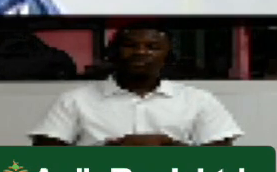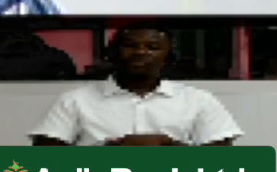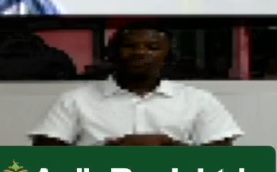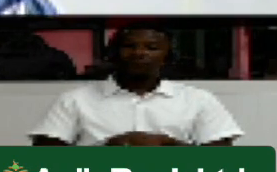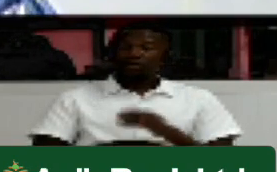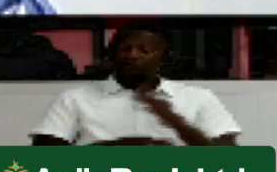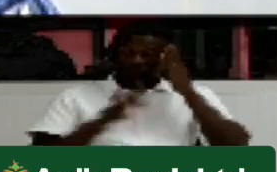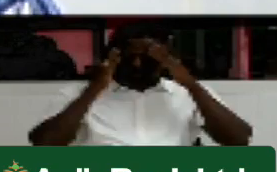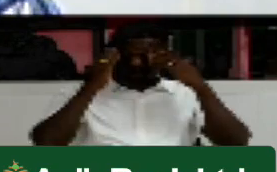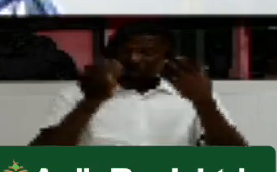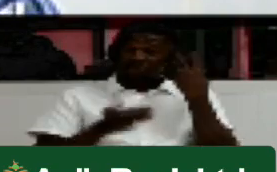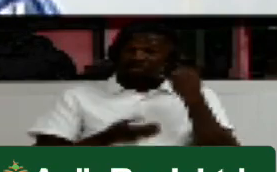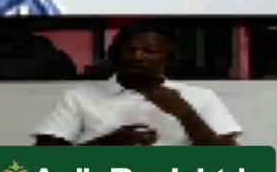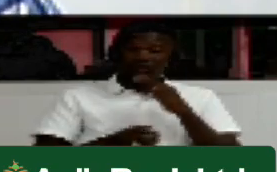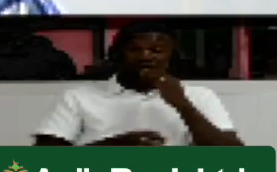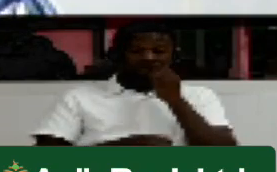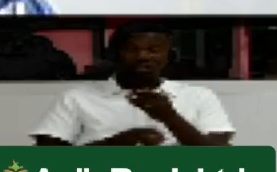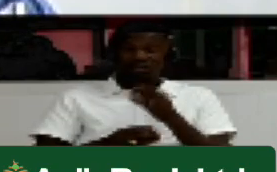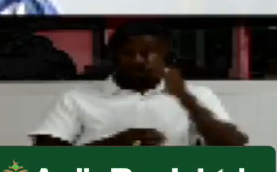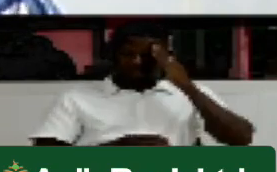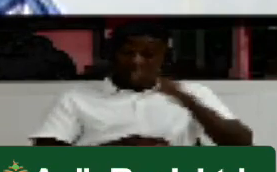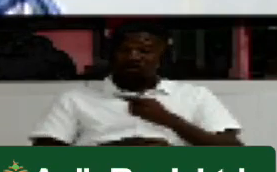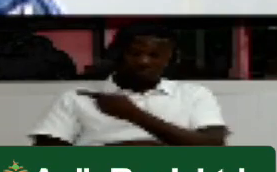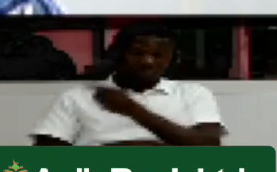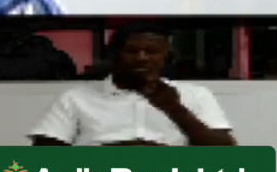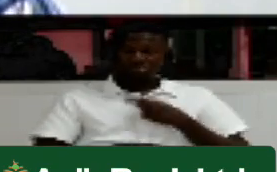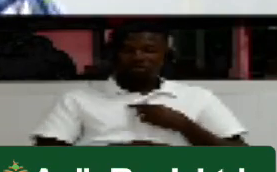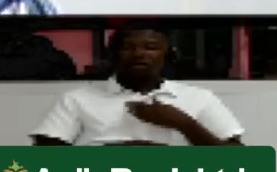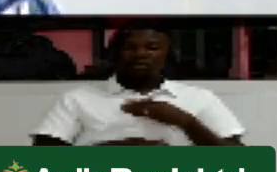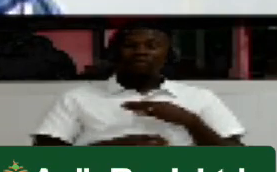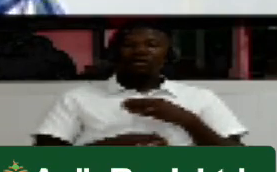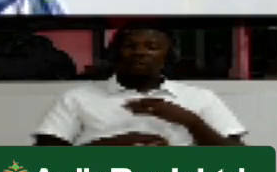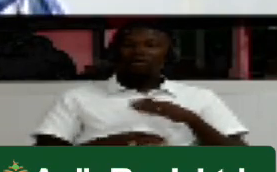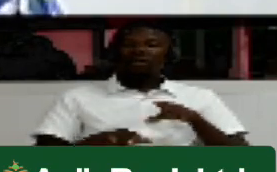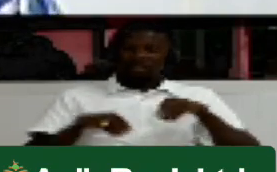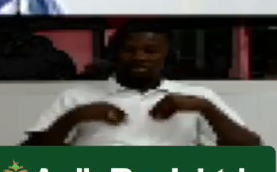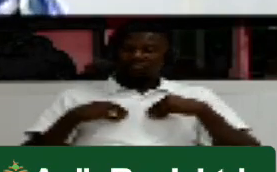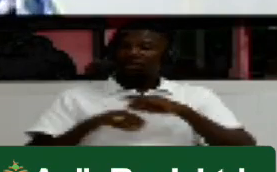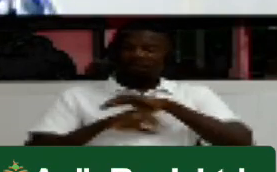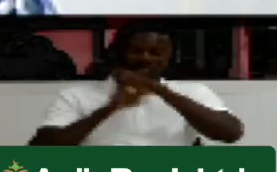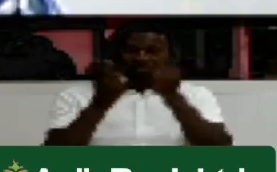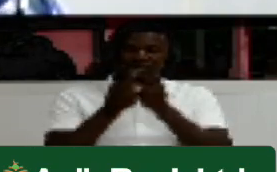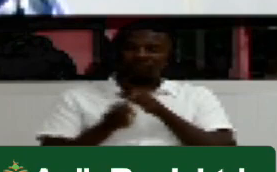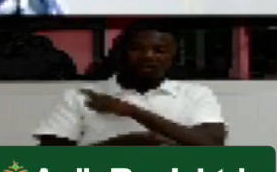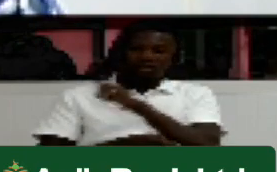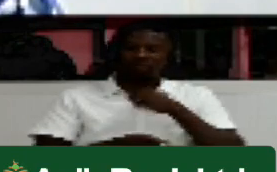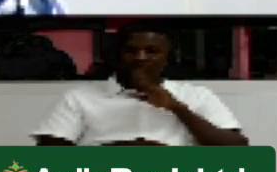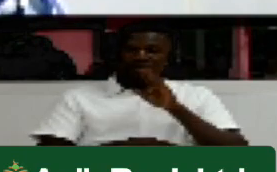I don't know how to say thank you to them, but I really appreciate everything that they did for me.